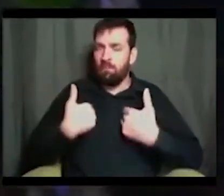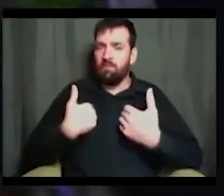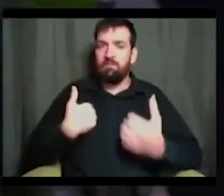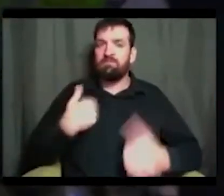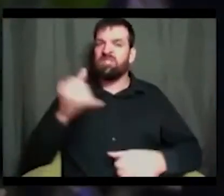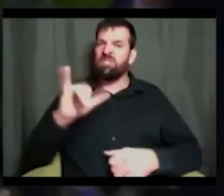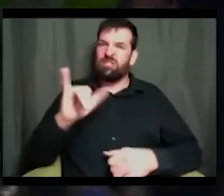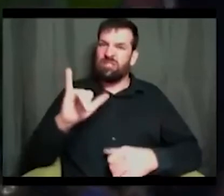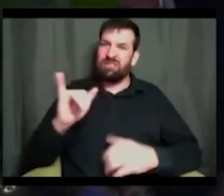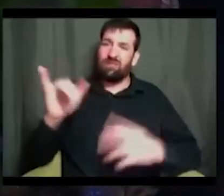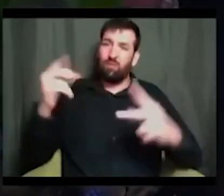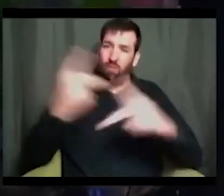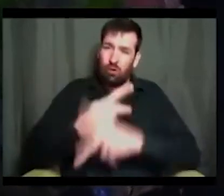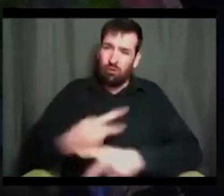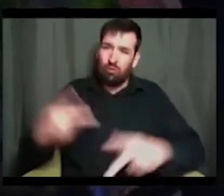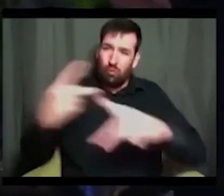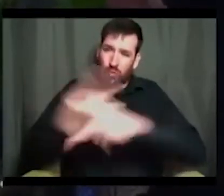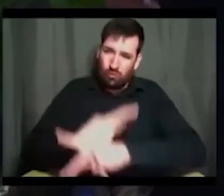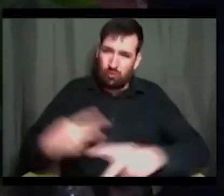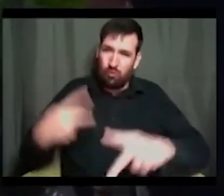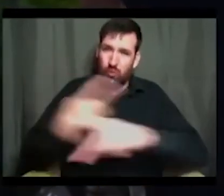itself. Right. And so,